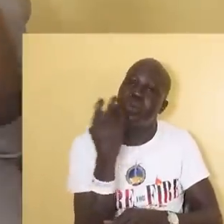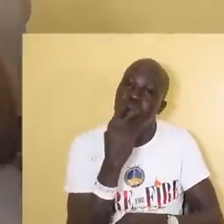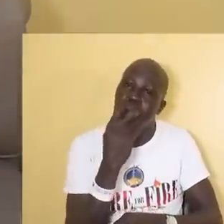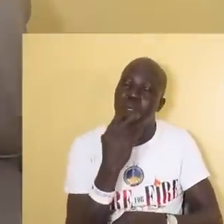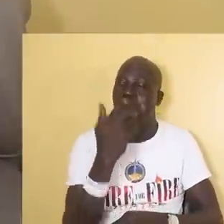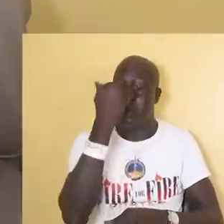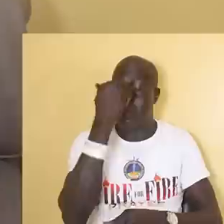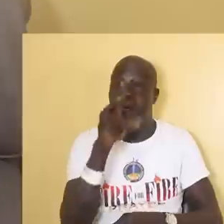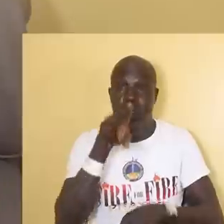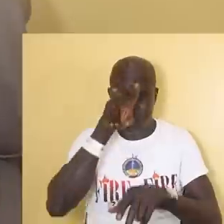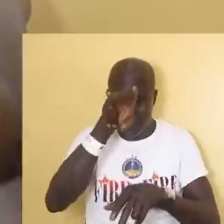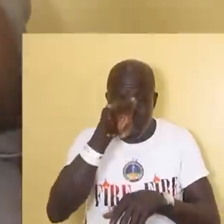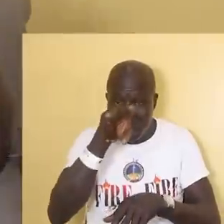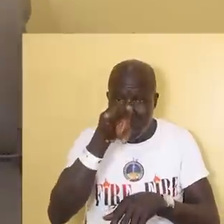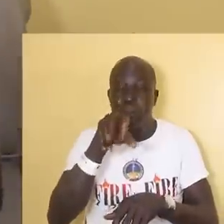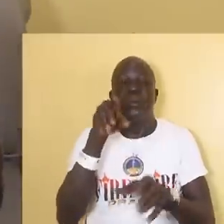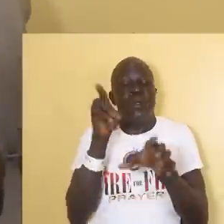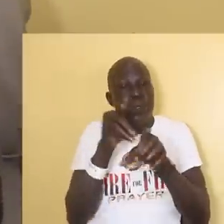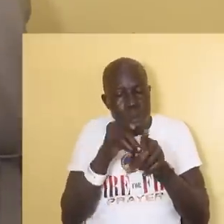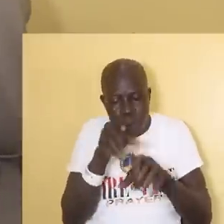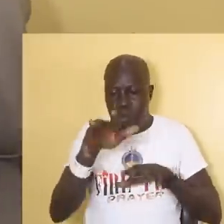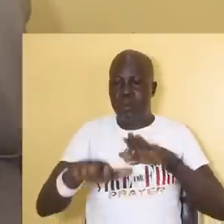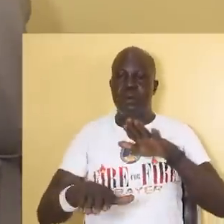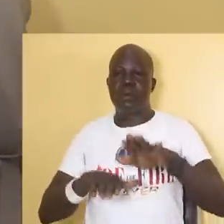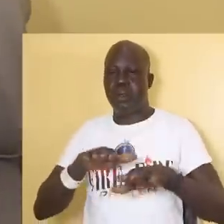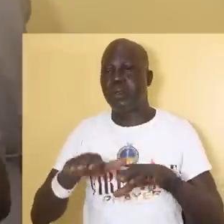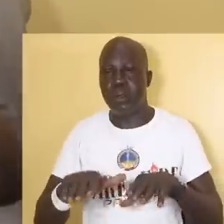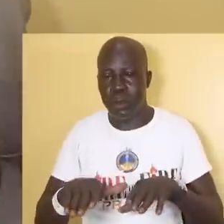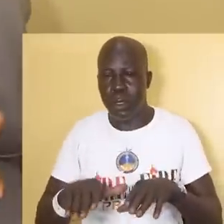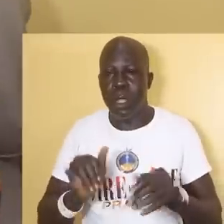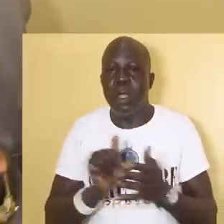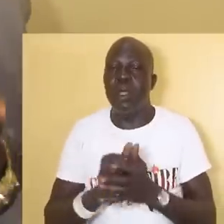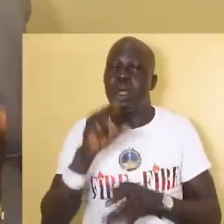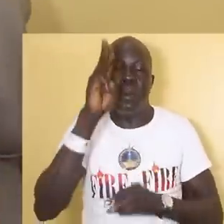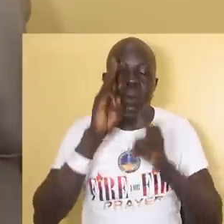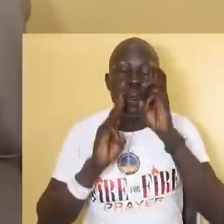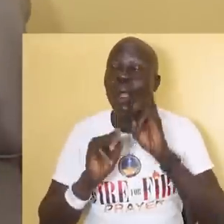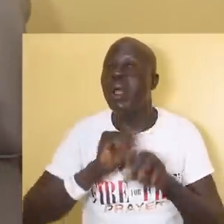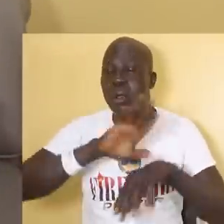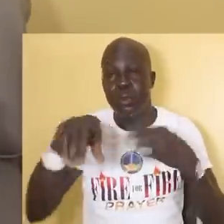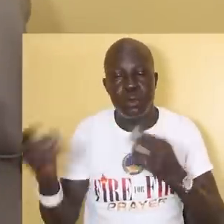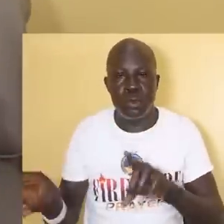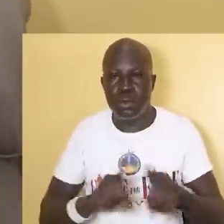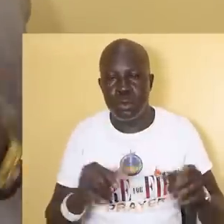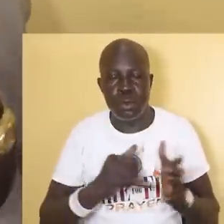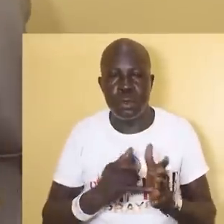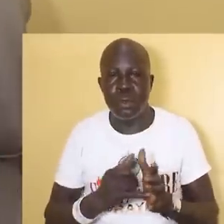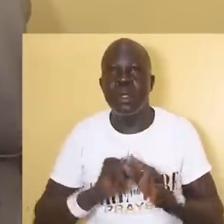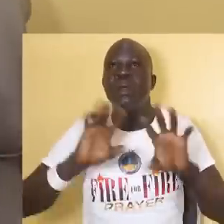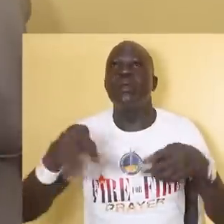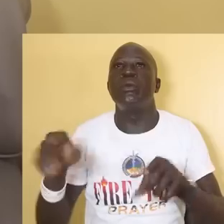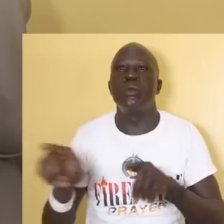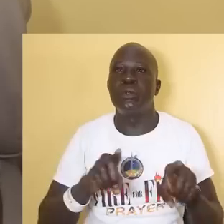speak. That made the blind to see. That made the lame to walk. That I say, how is it? How does